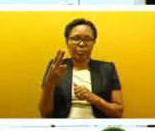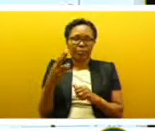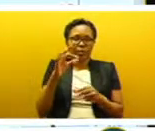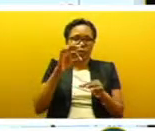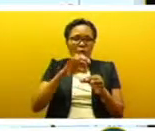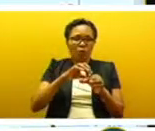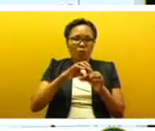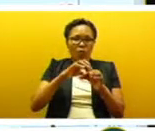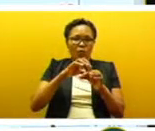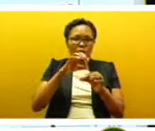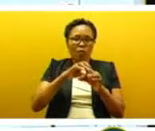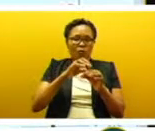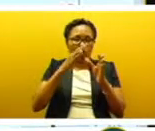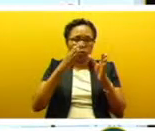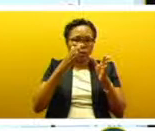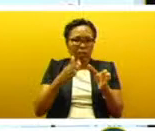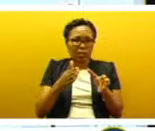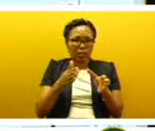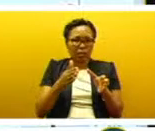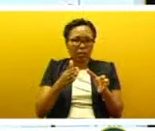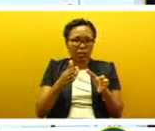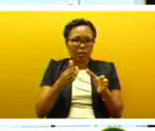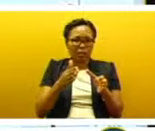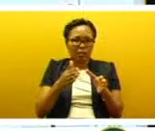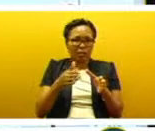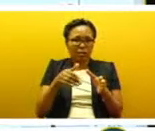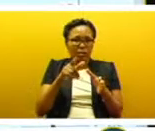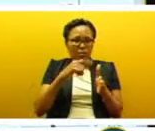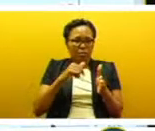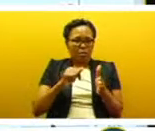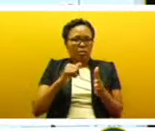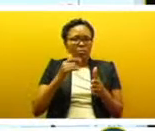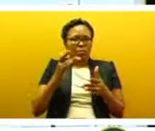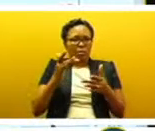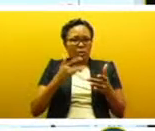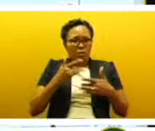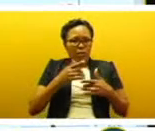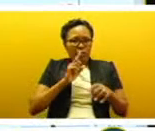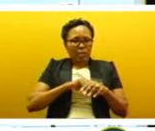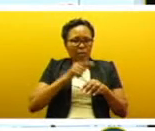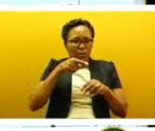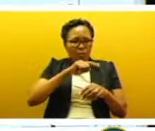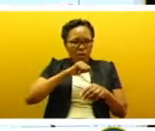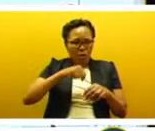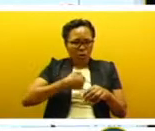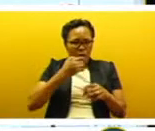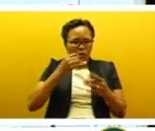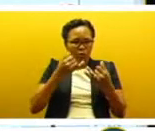voters or returns which had been made, and we factor into when we try to calculate the average number